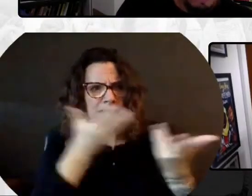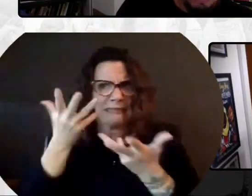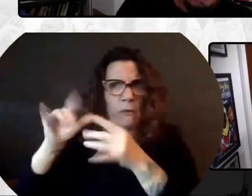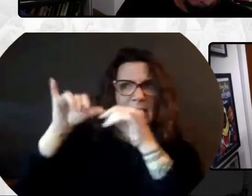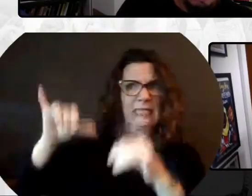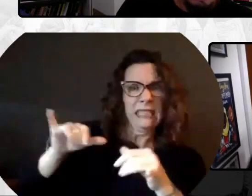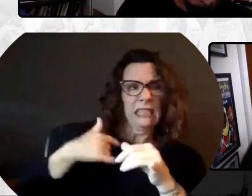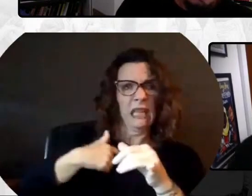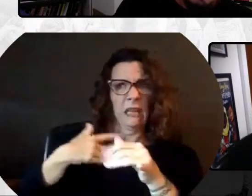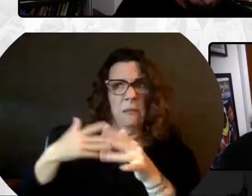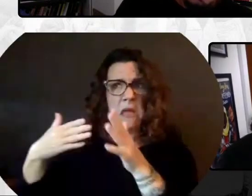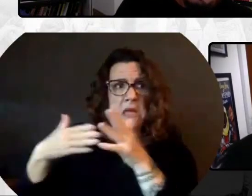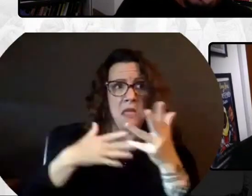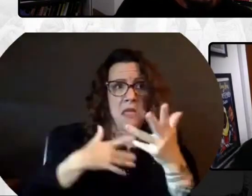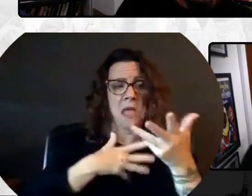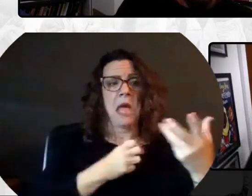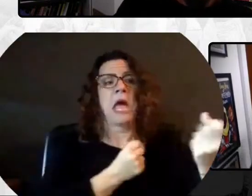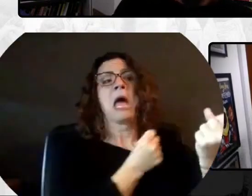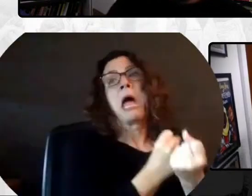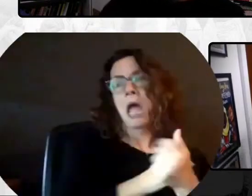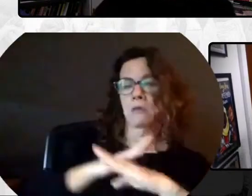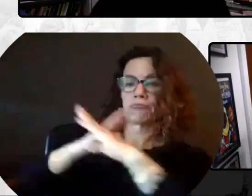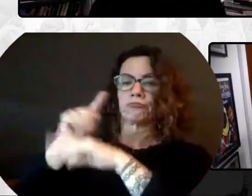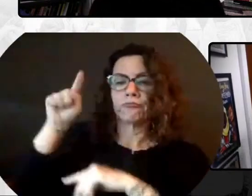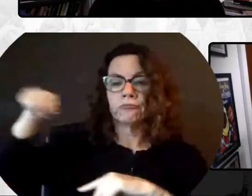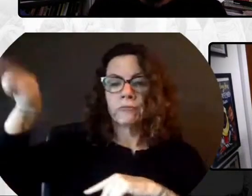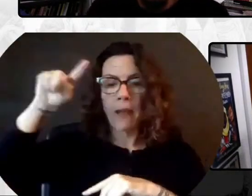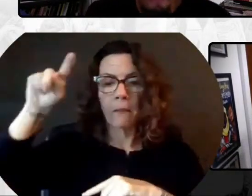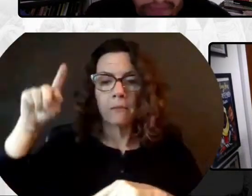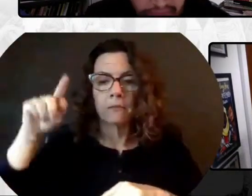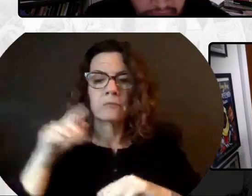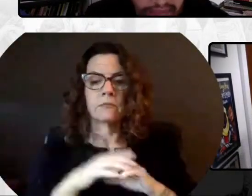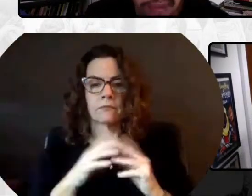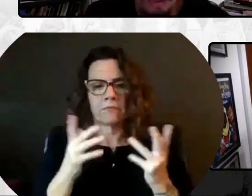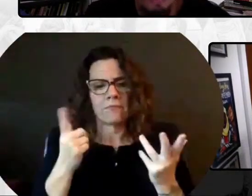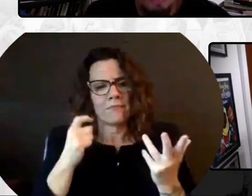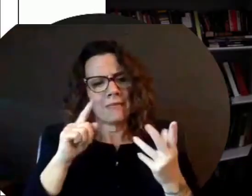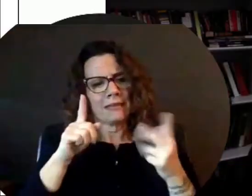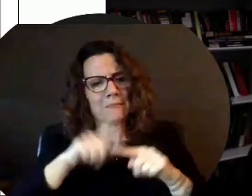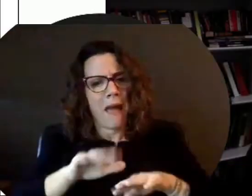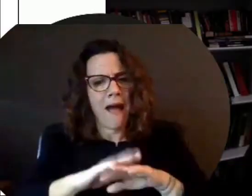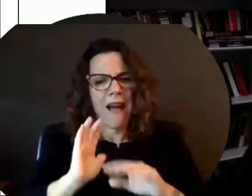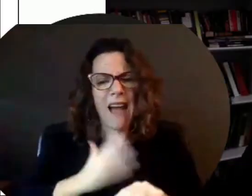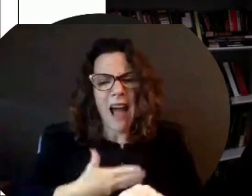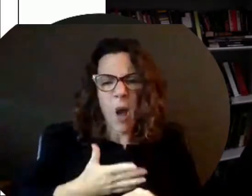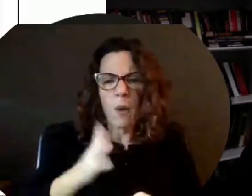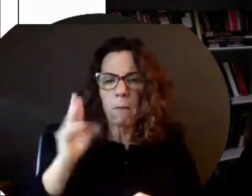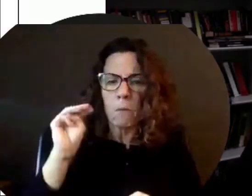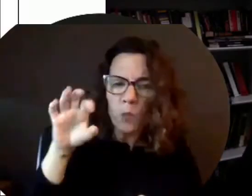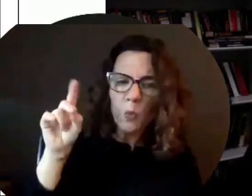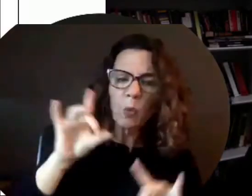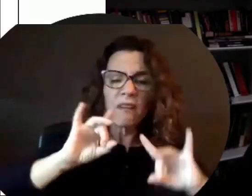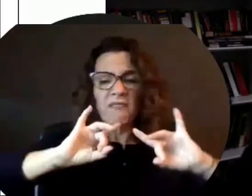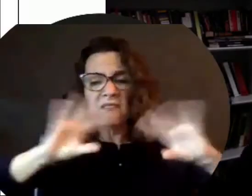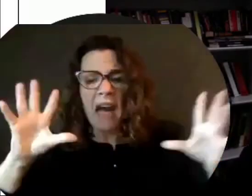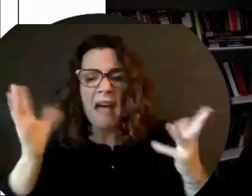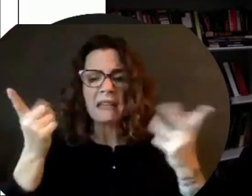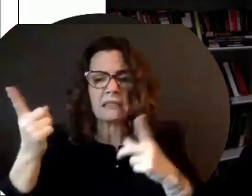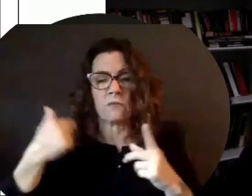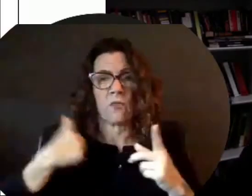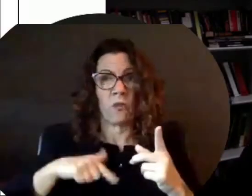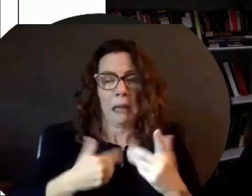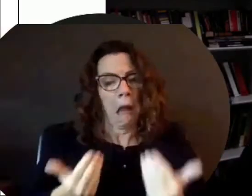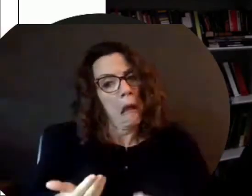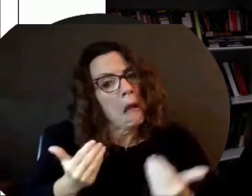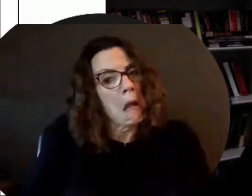Thank you for that. I think in the other context that we've been riffing through in terms of the context of